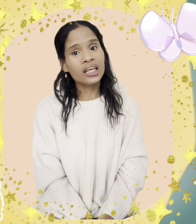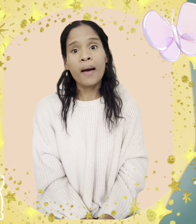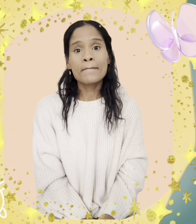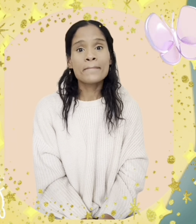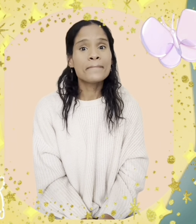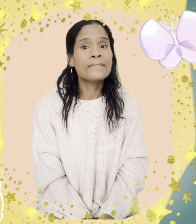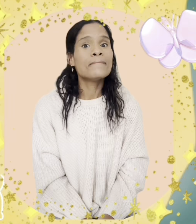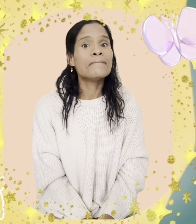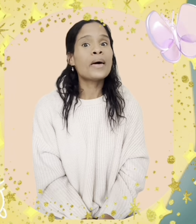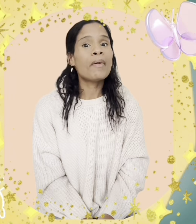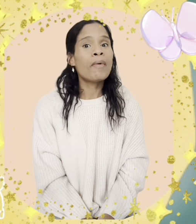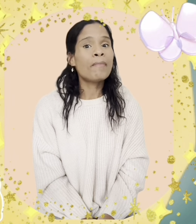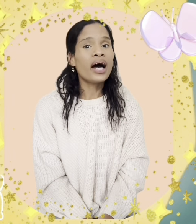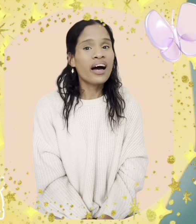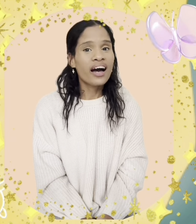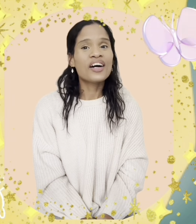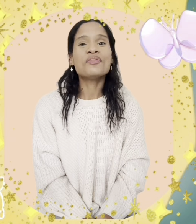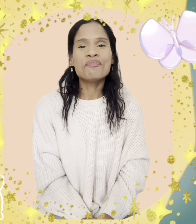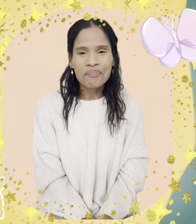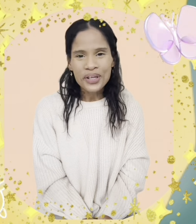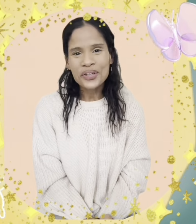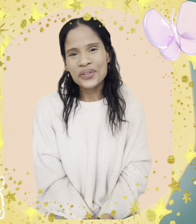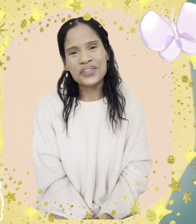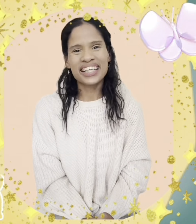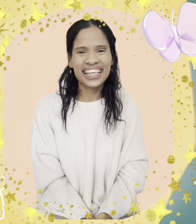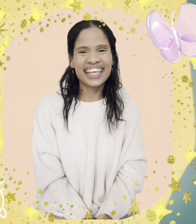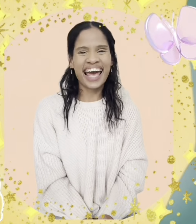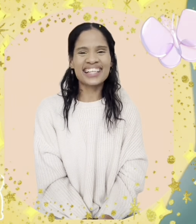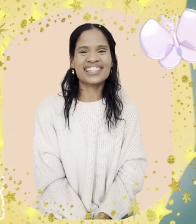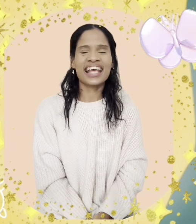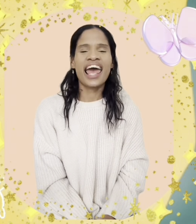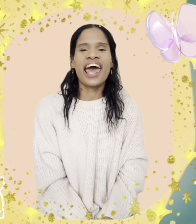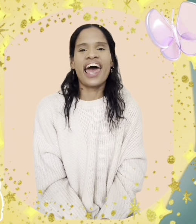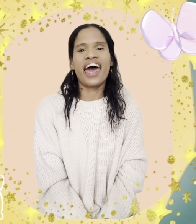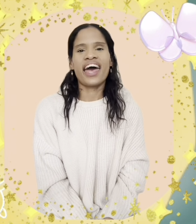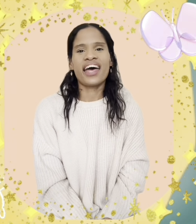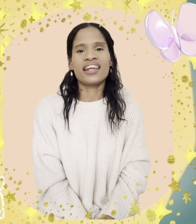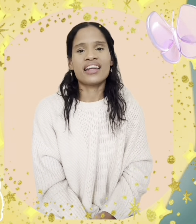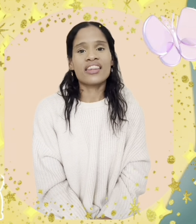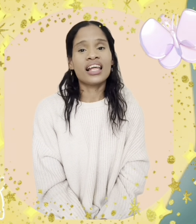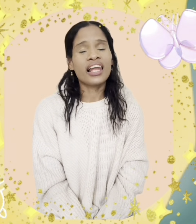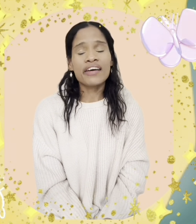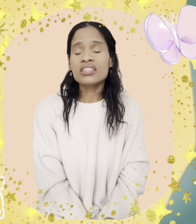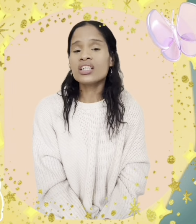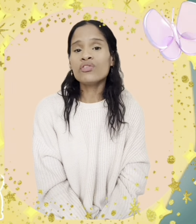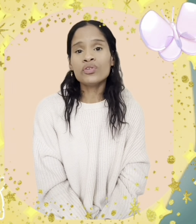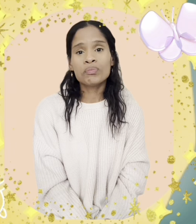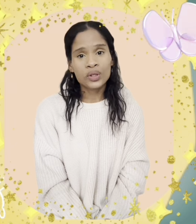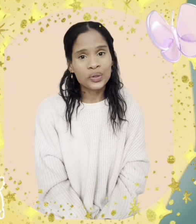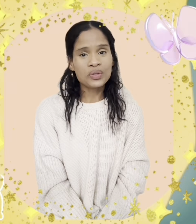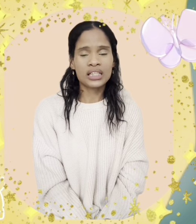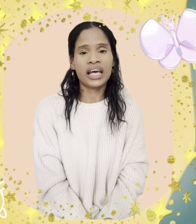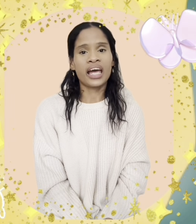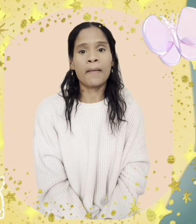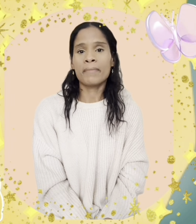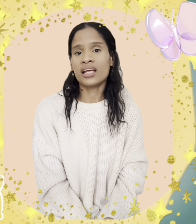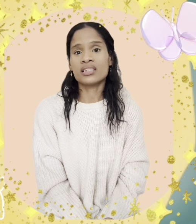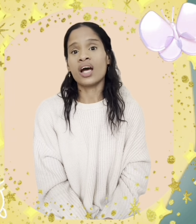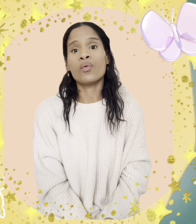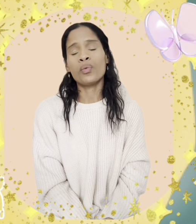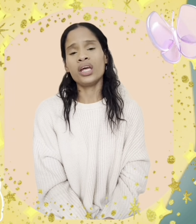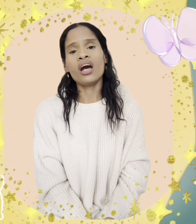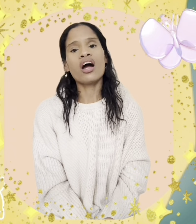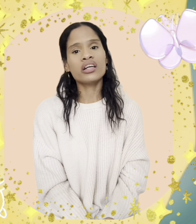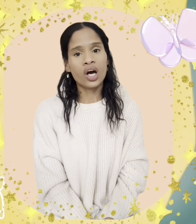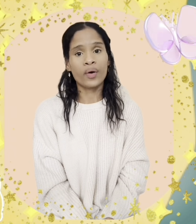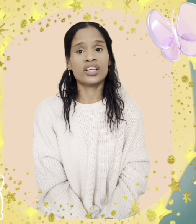B-L-U-E. Ba-ba-ba-ba. Blue. Yes. And the life skill for blue today means